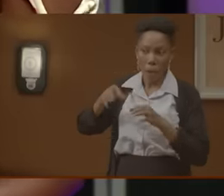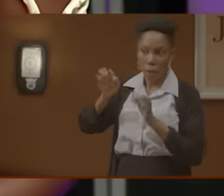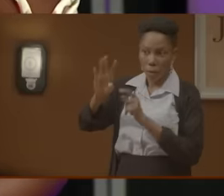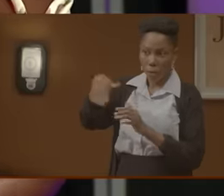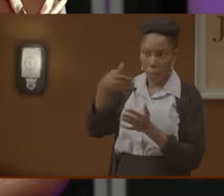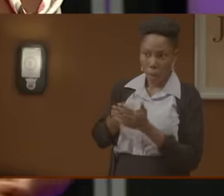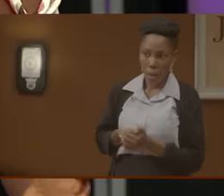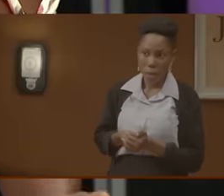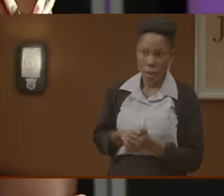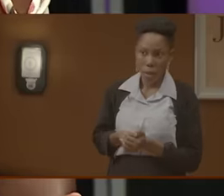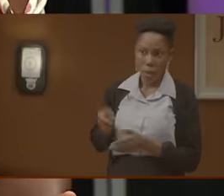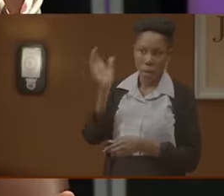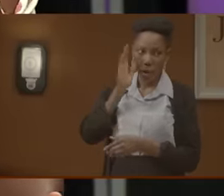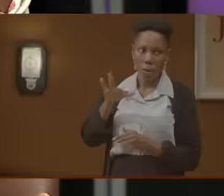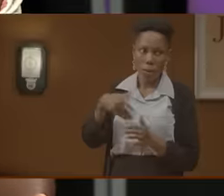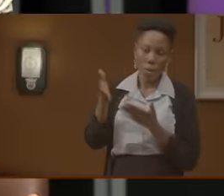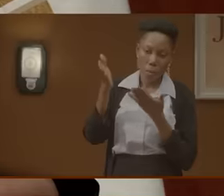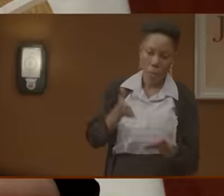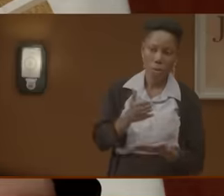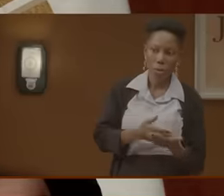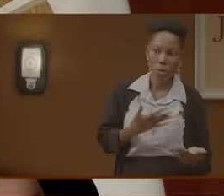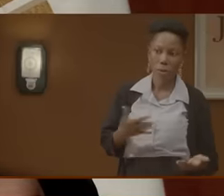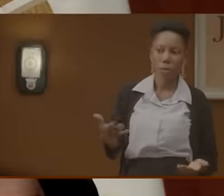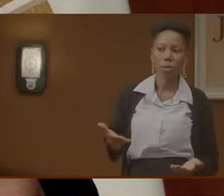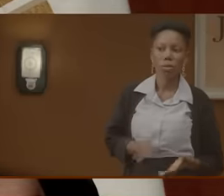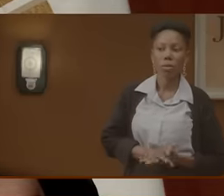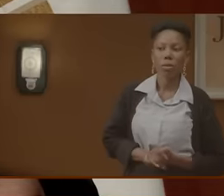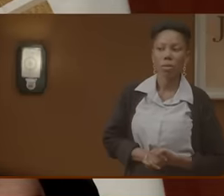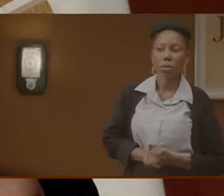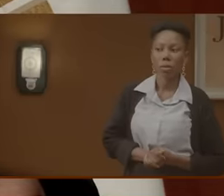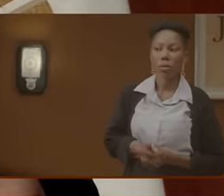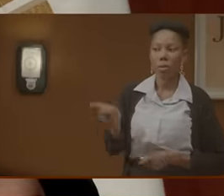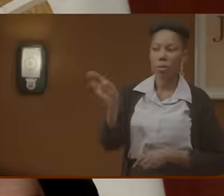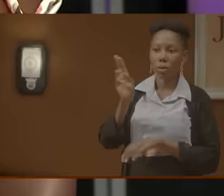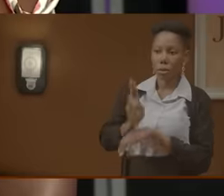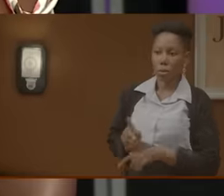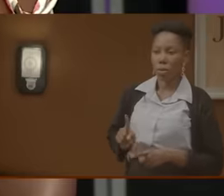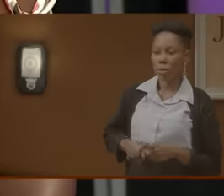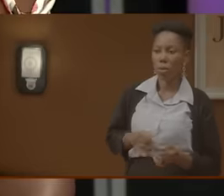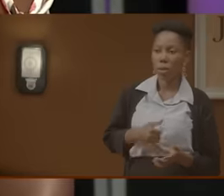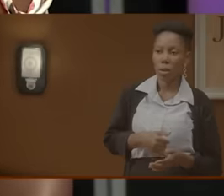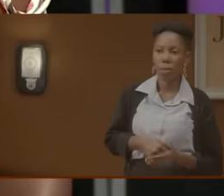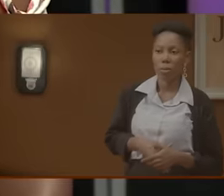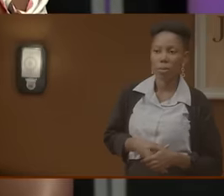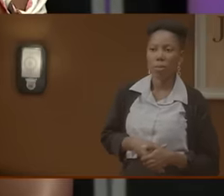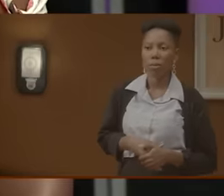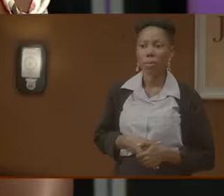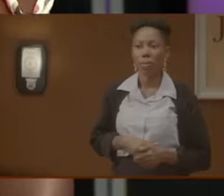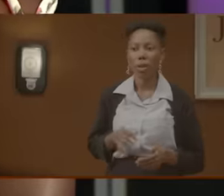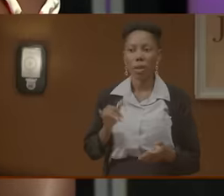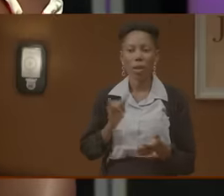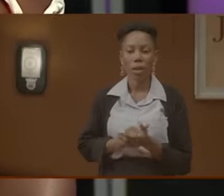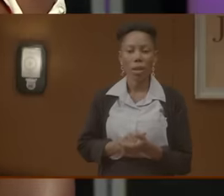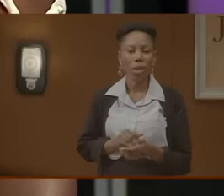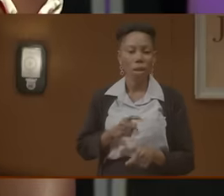when he come he to drop something? He will bring something. Good, he's used to bring. But I can't, you know, that time, if he